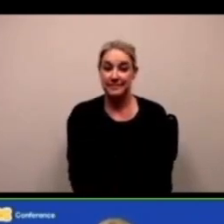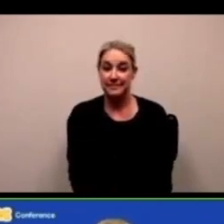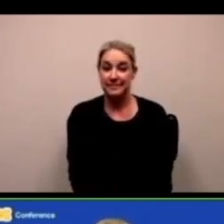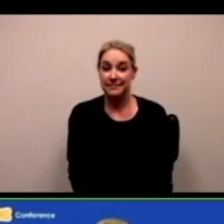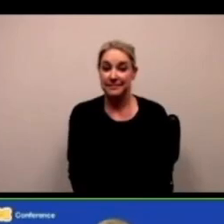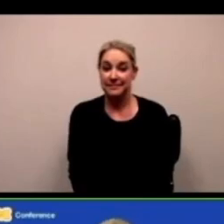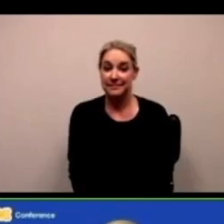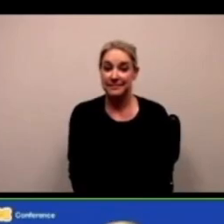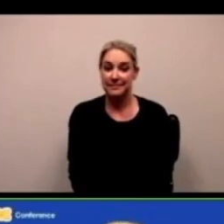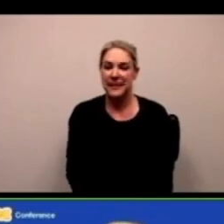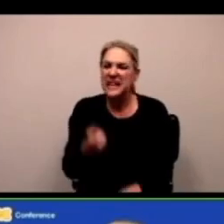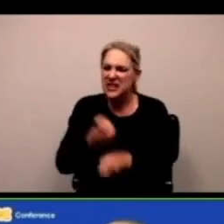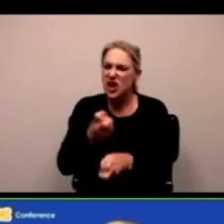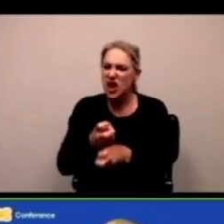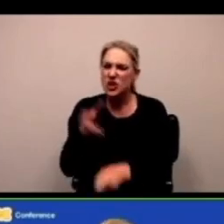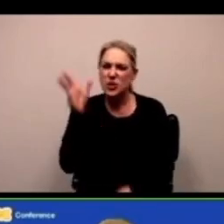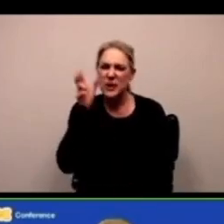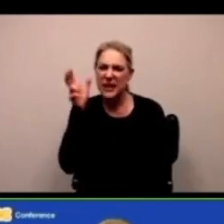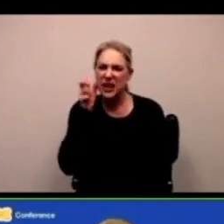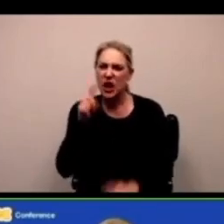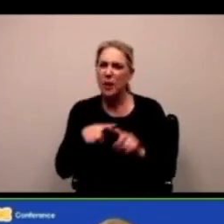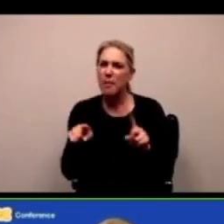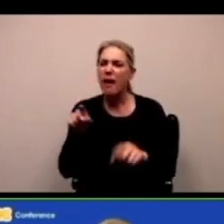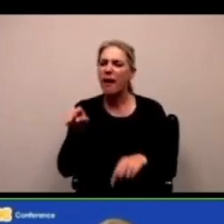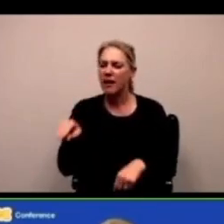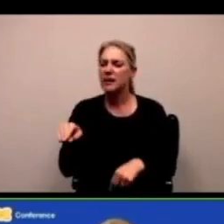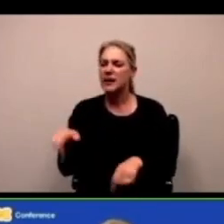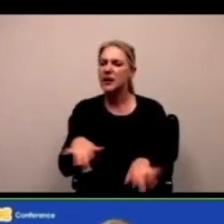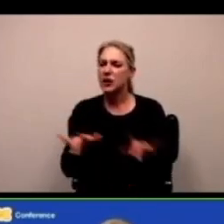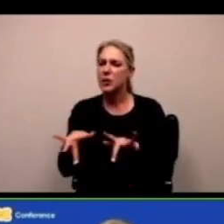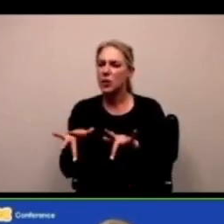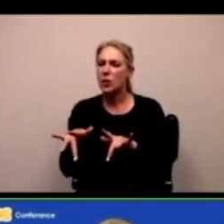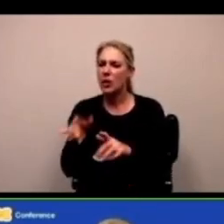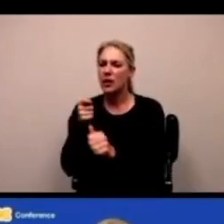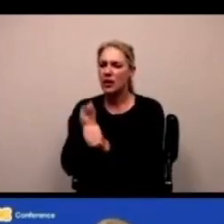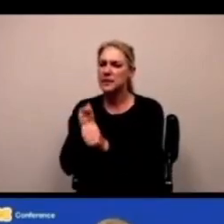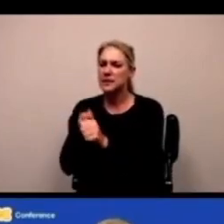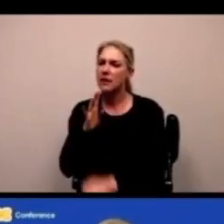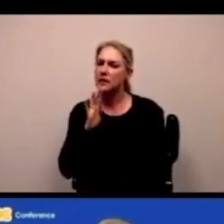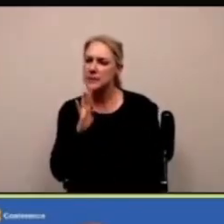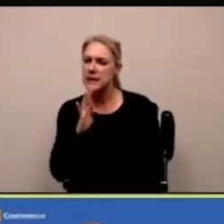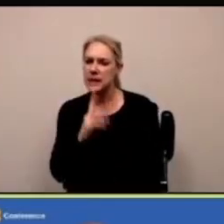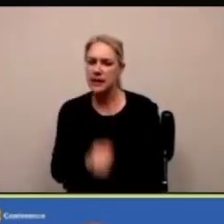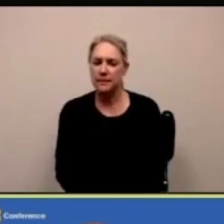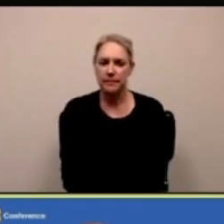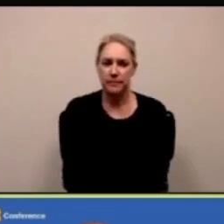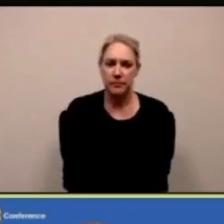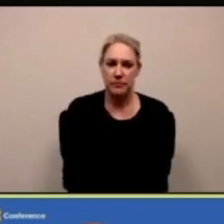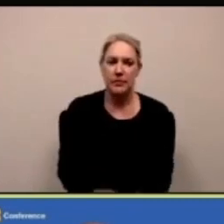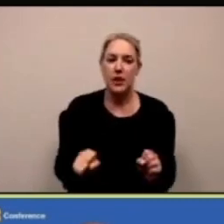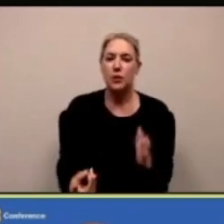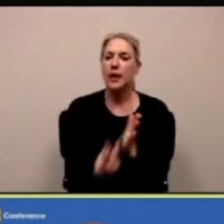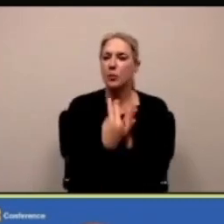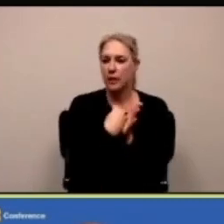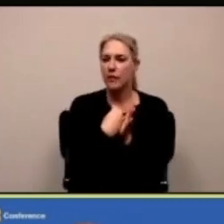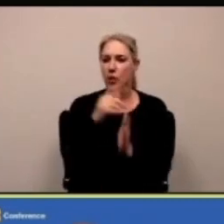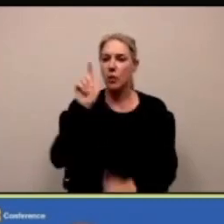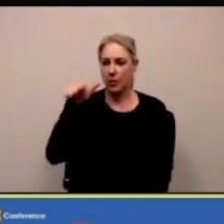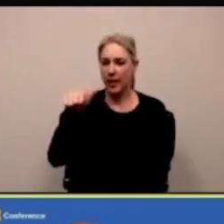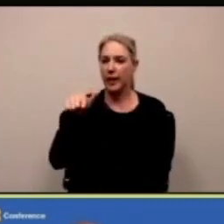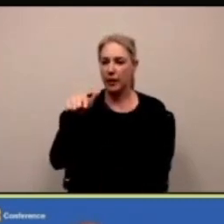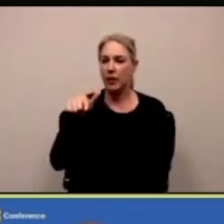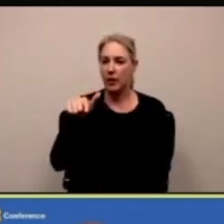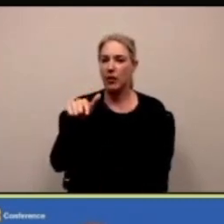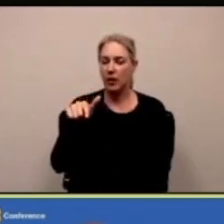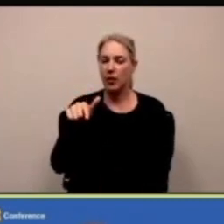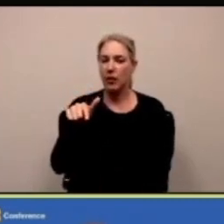I think it's hard to hear it, but he did record himself. Yeah. And you can definitely review those on your own with the slide deck,